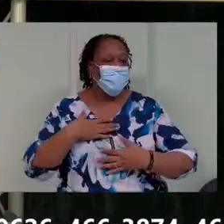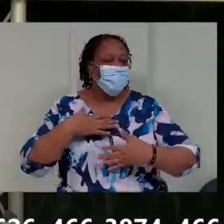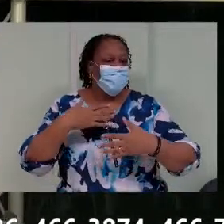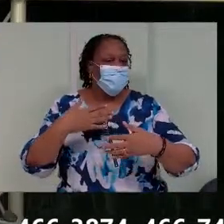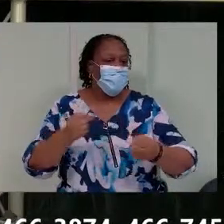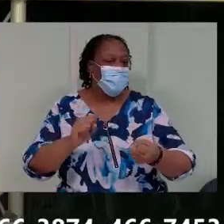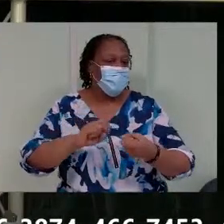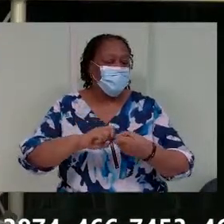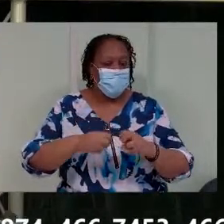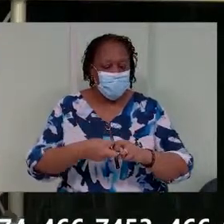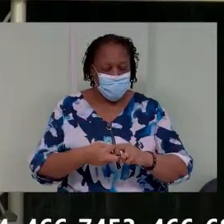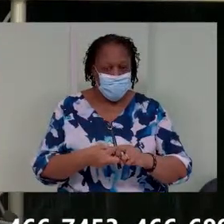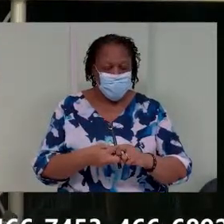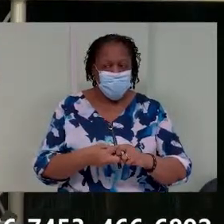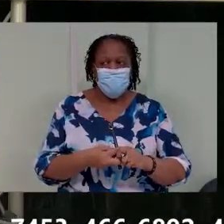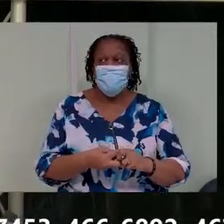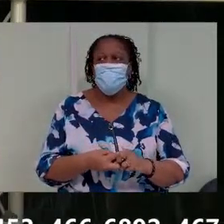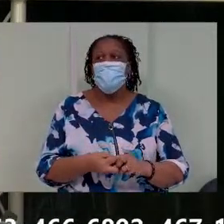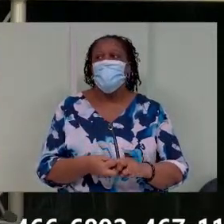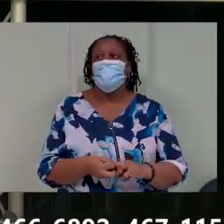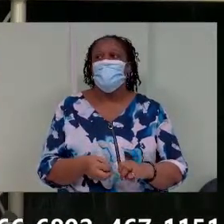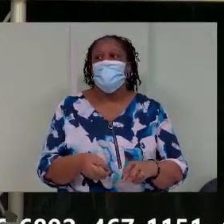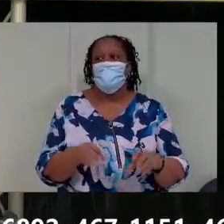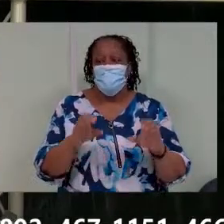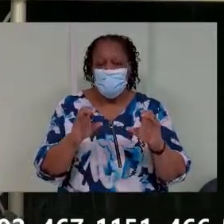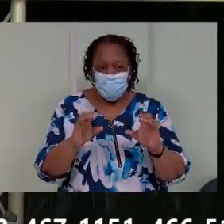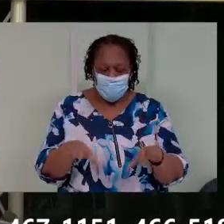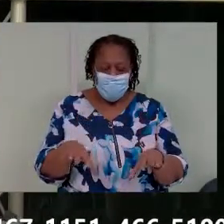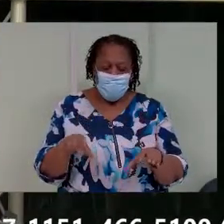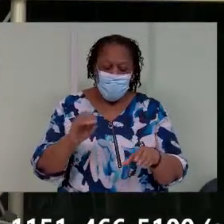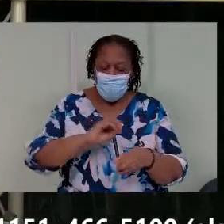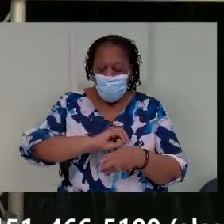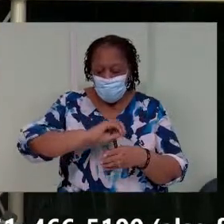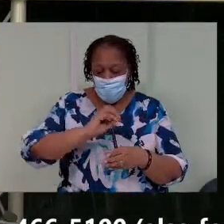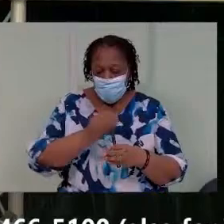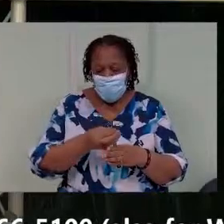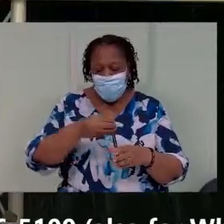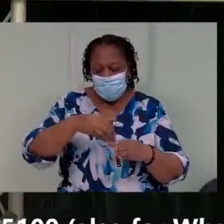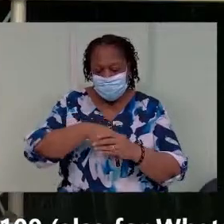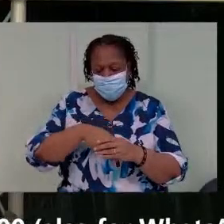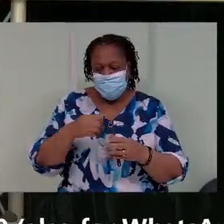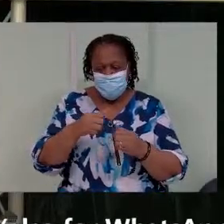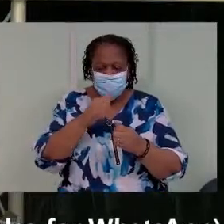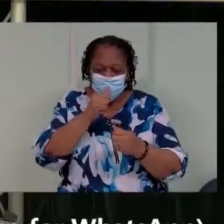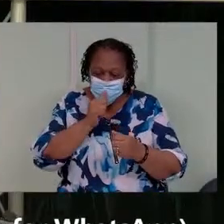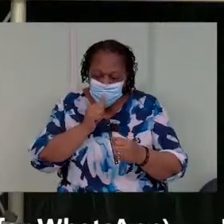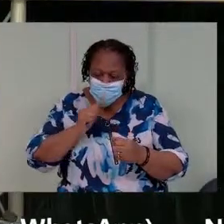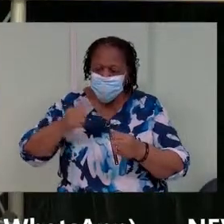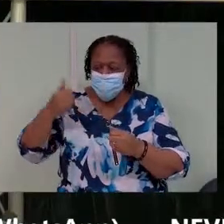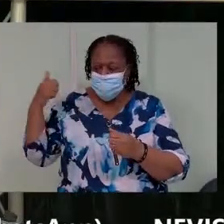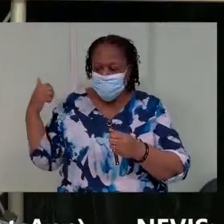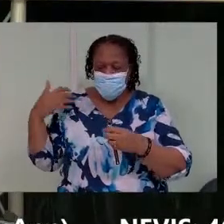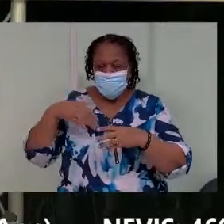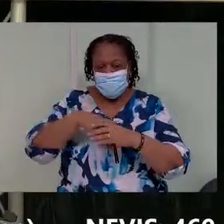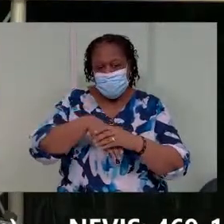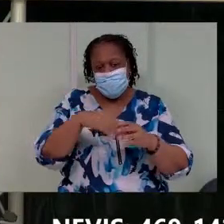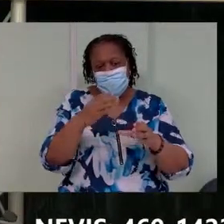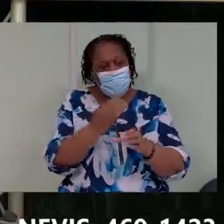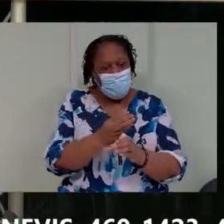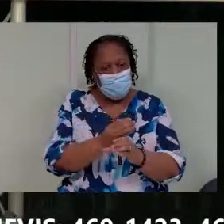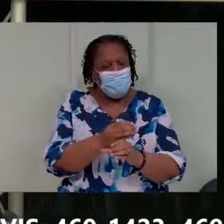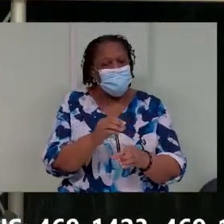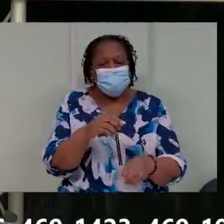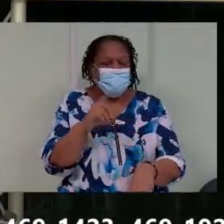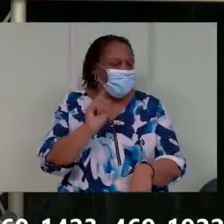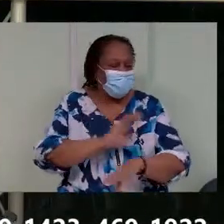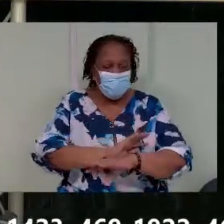condition, or if he's within a private space, and this includes a private vehicle. So these are the conditions under